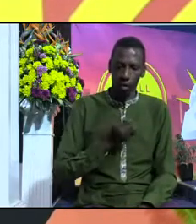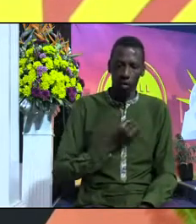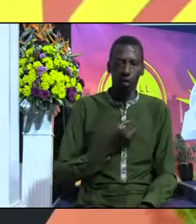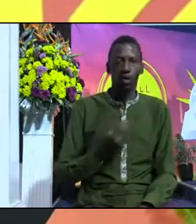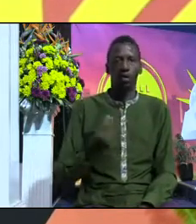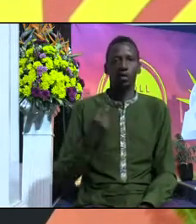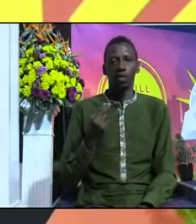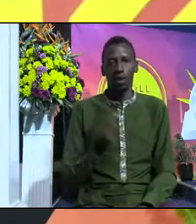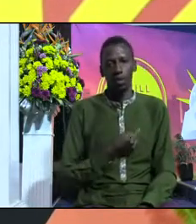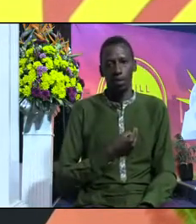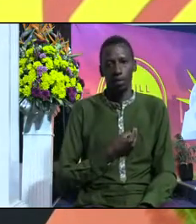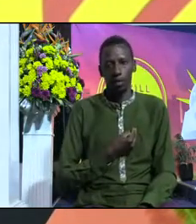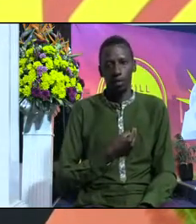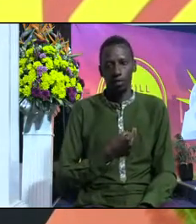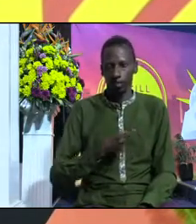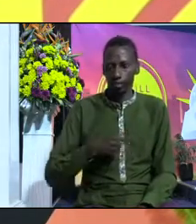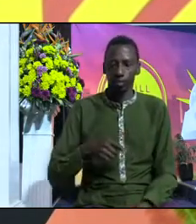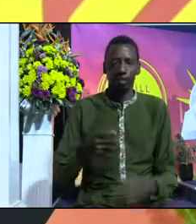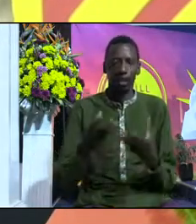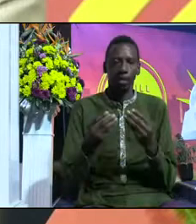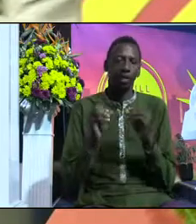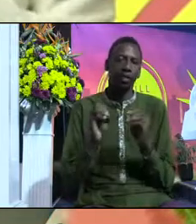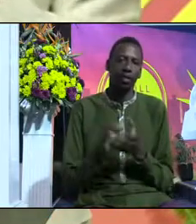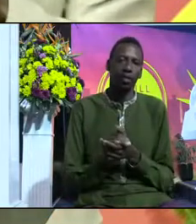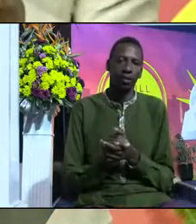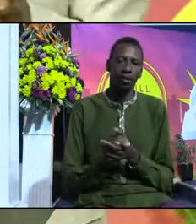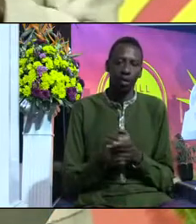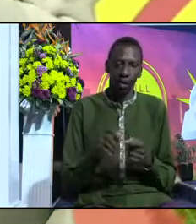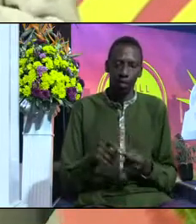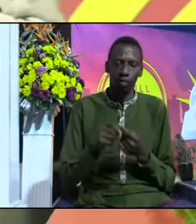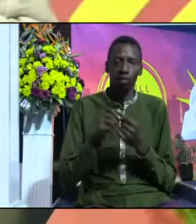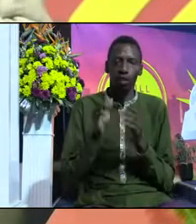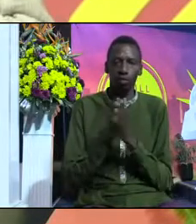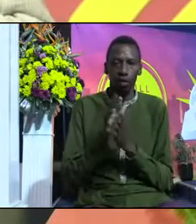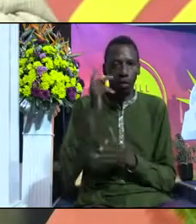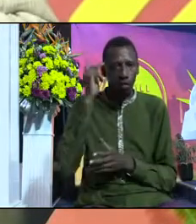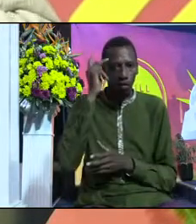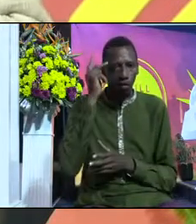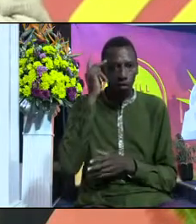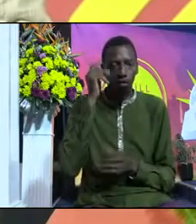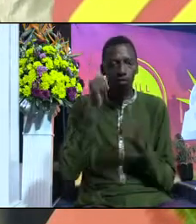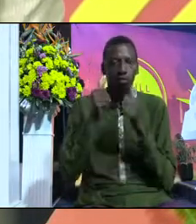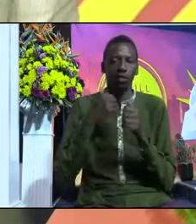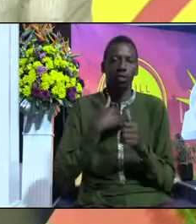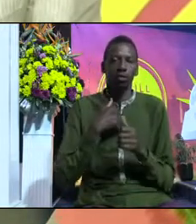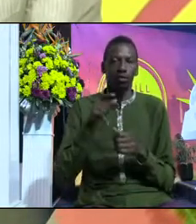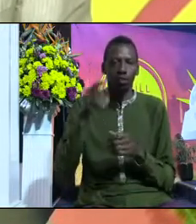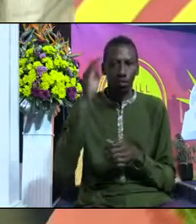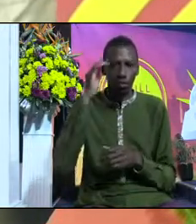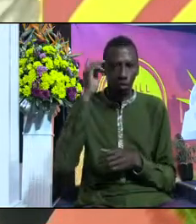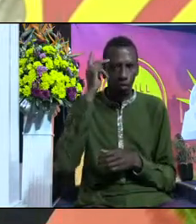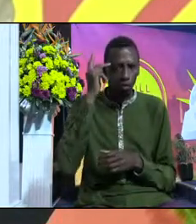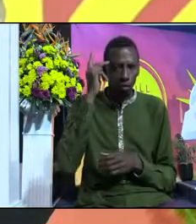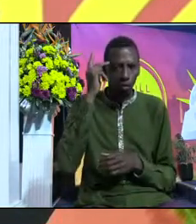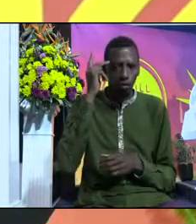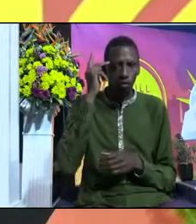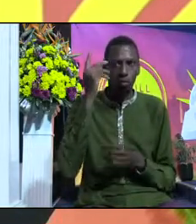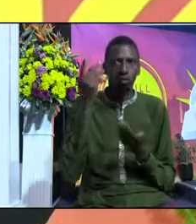easy. Especially with the philosophies that we carry around with us. You know, the